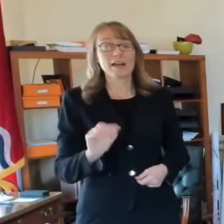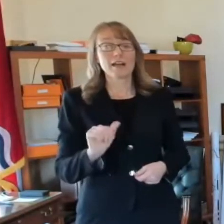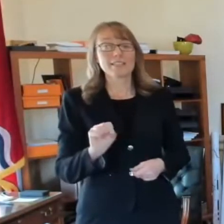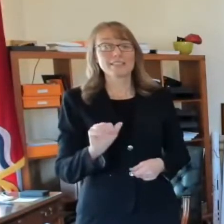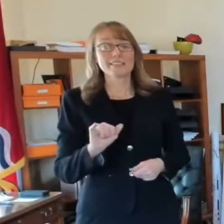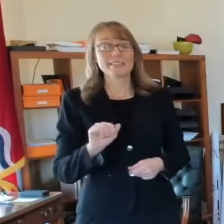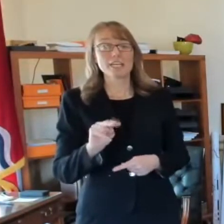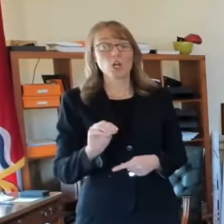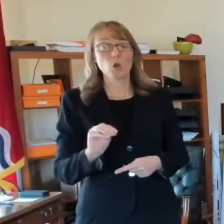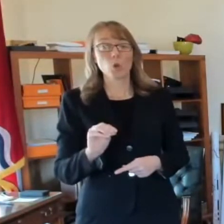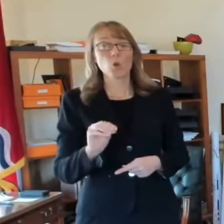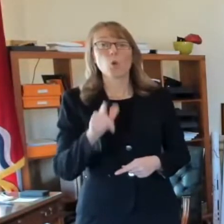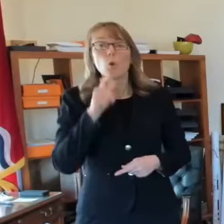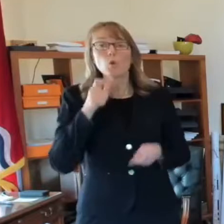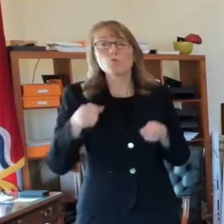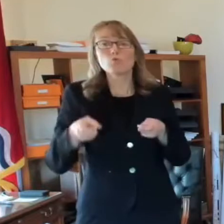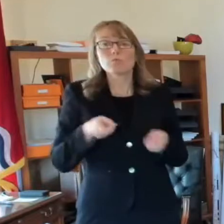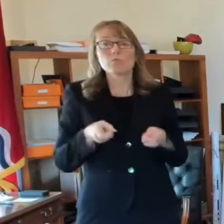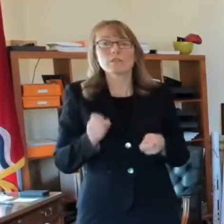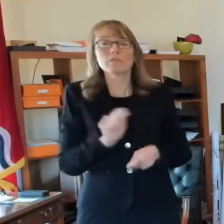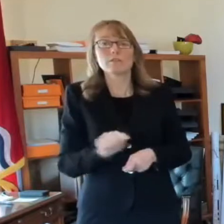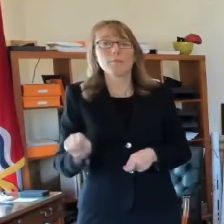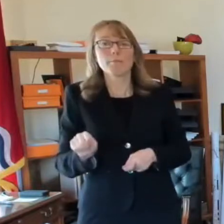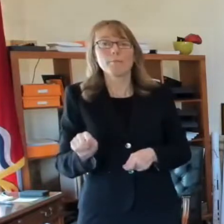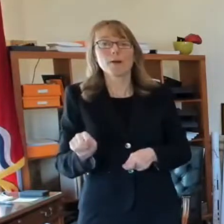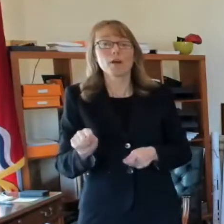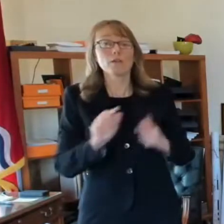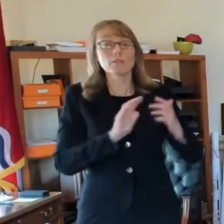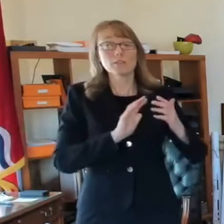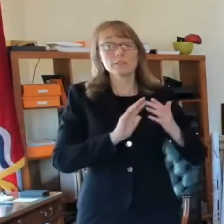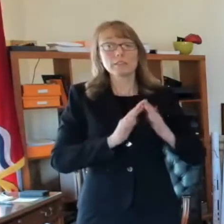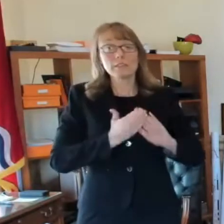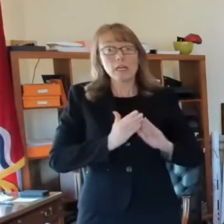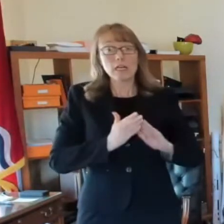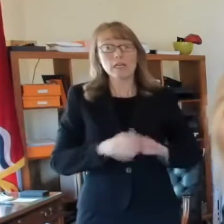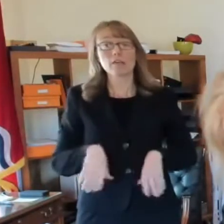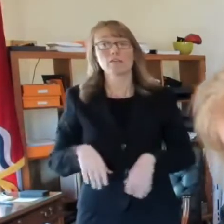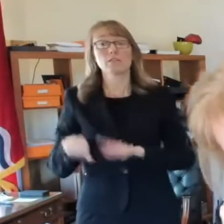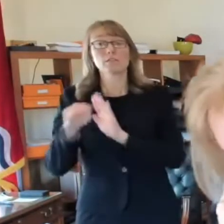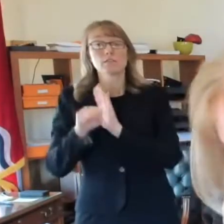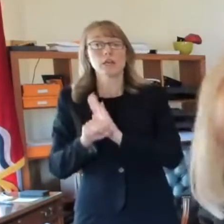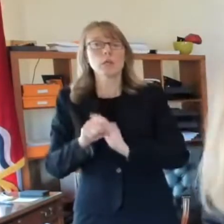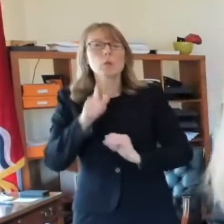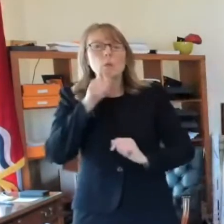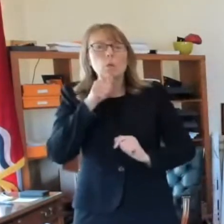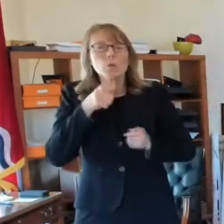they under, city or state, and what sort of restrictions are they currently under?